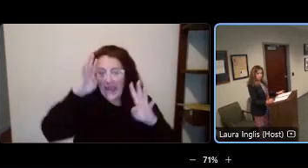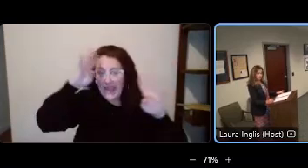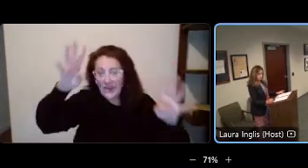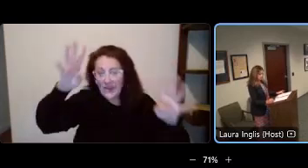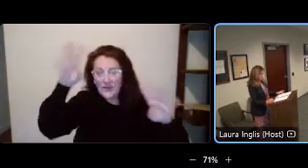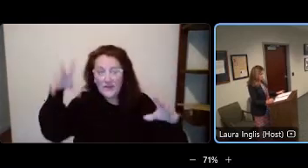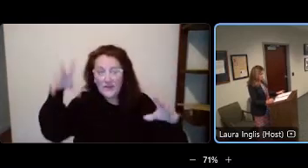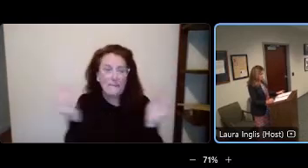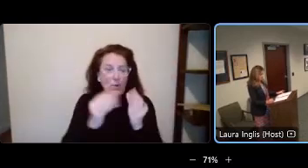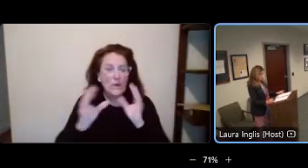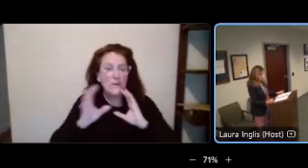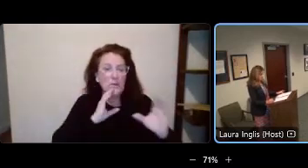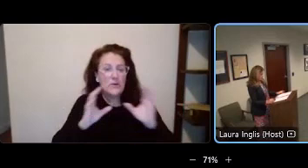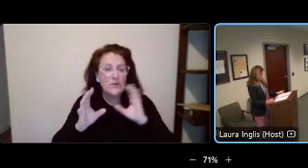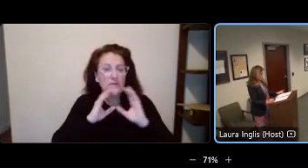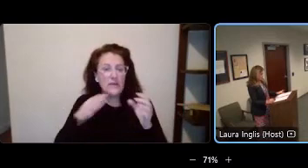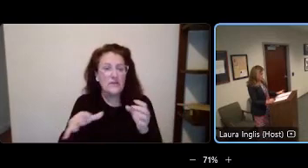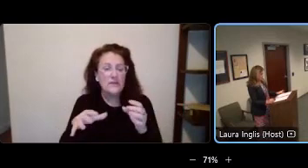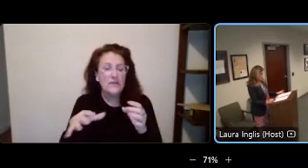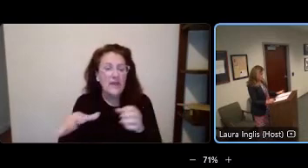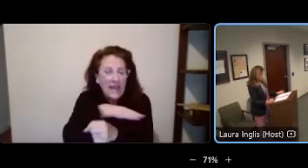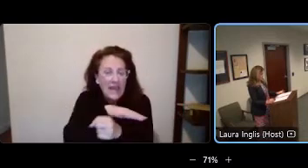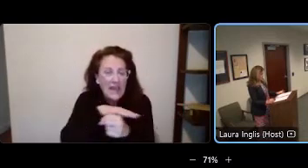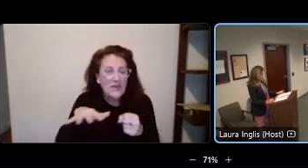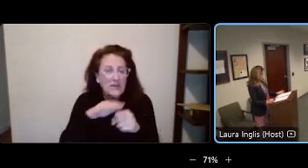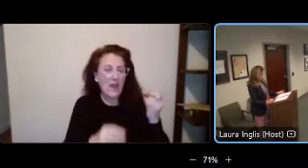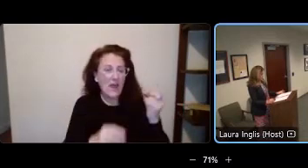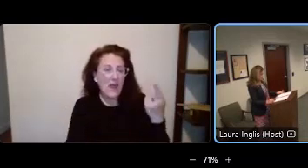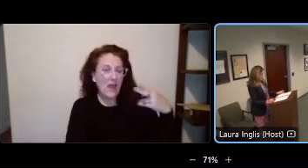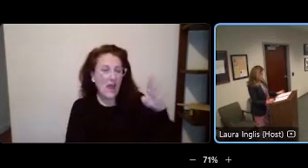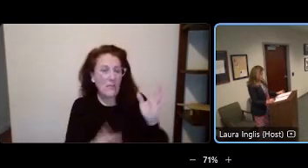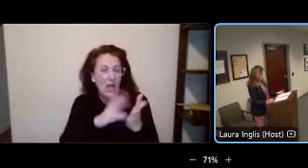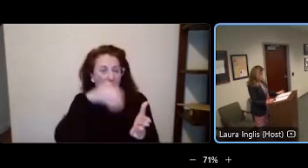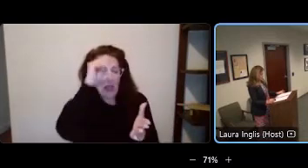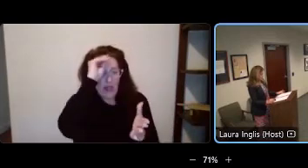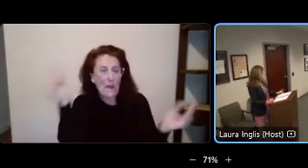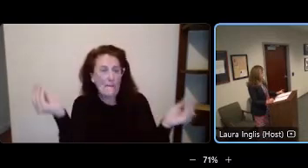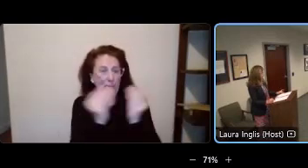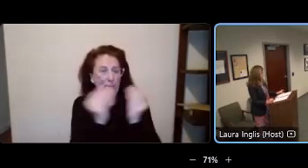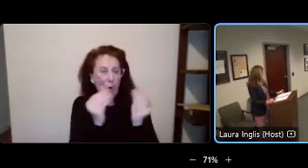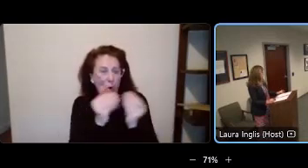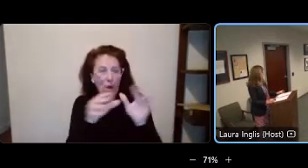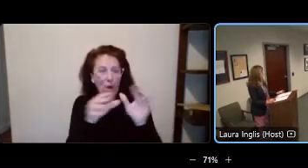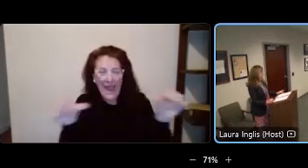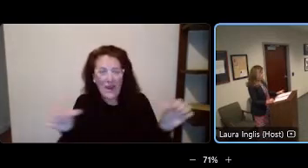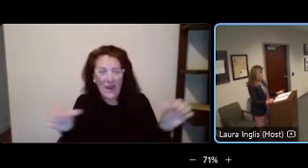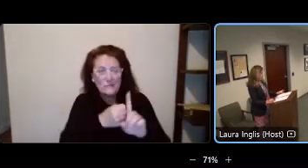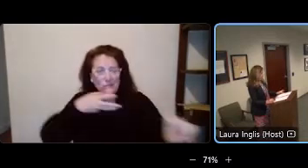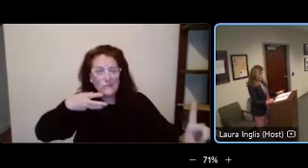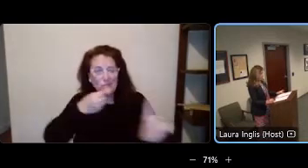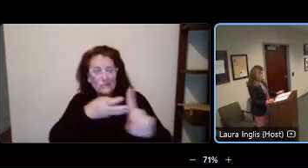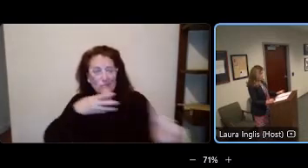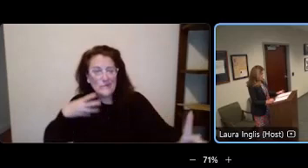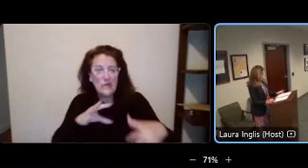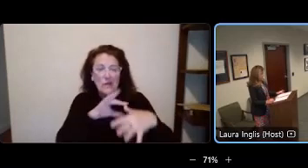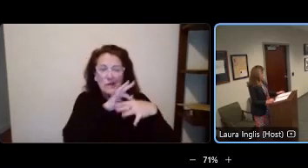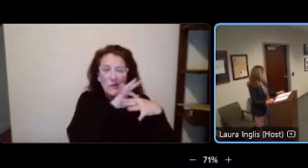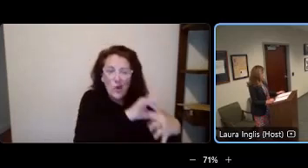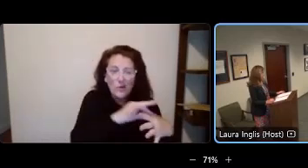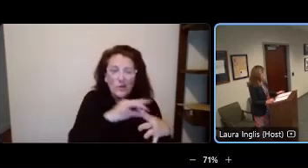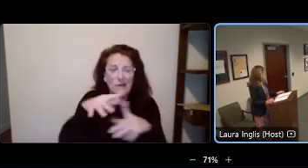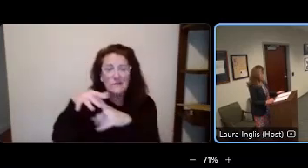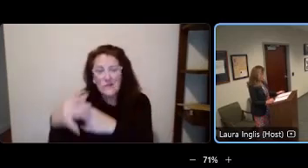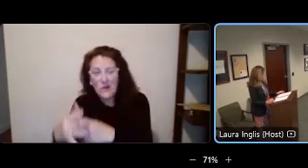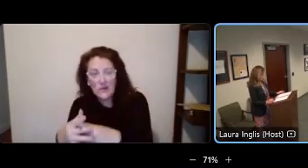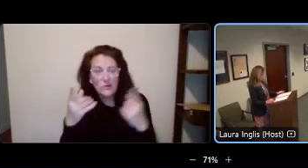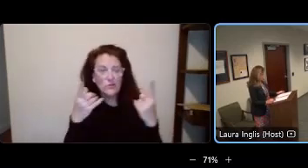new communication sites on the hub, where staff can learn more about other areas of the agencies, what they do, who the contacts are, and how to